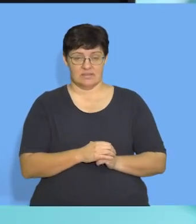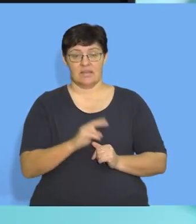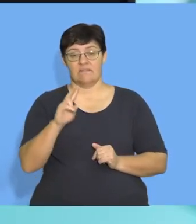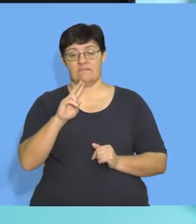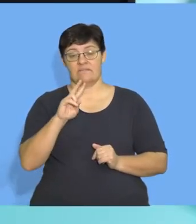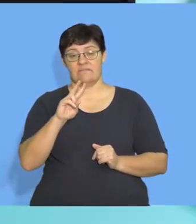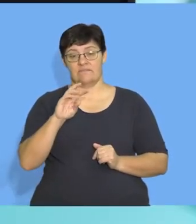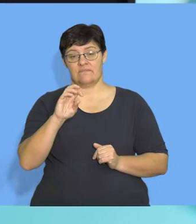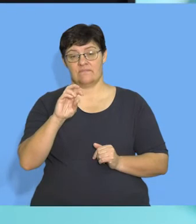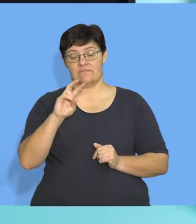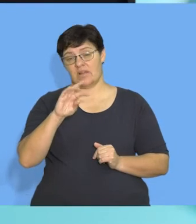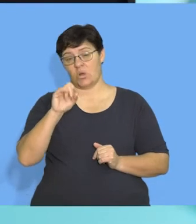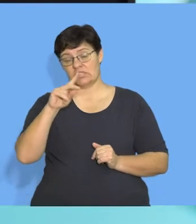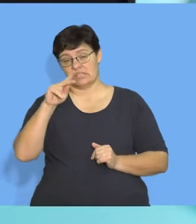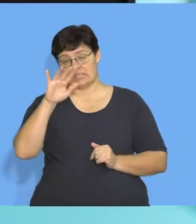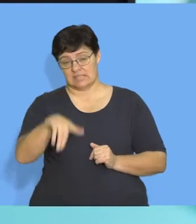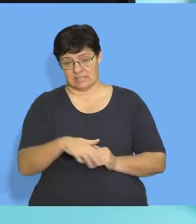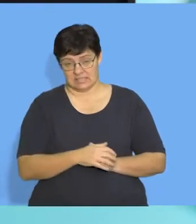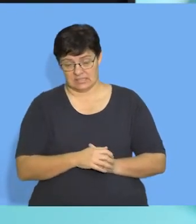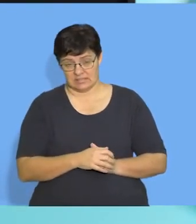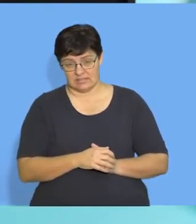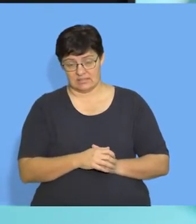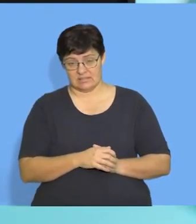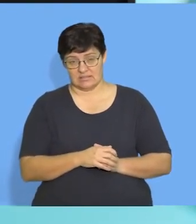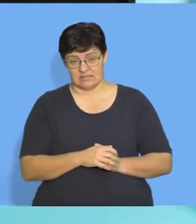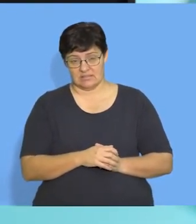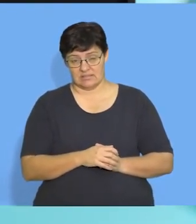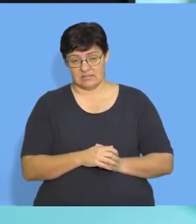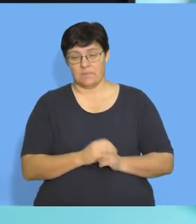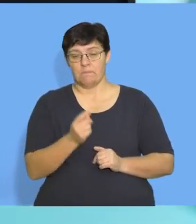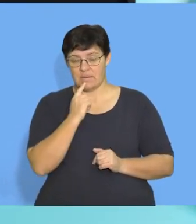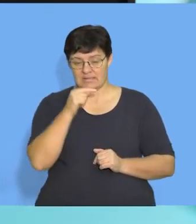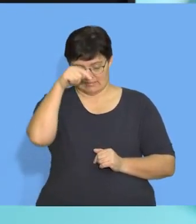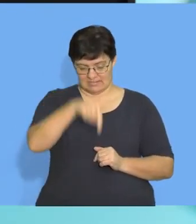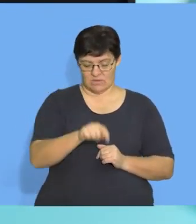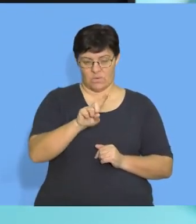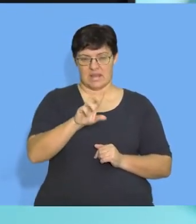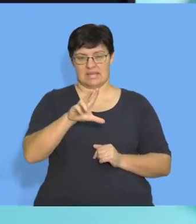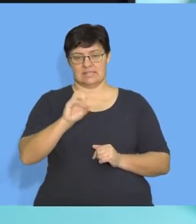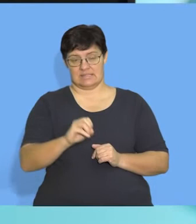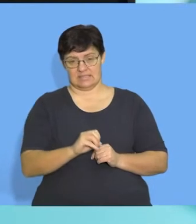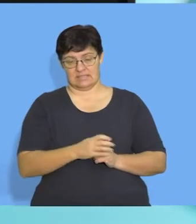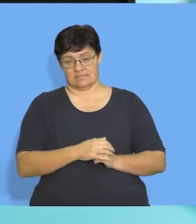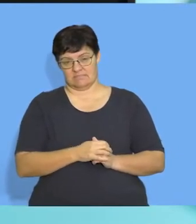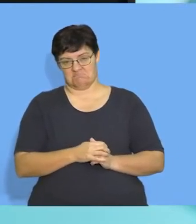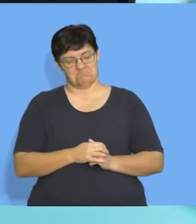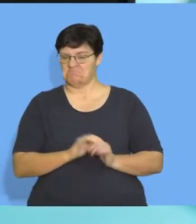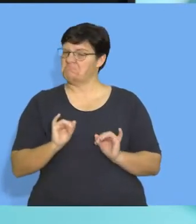So I label it as 30 meters per second, but it's bearing 180. That's not so